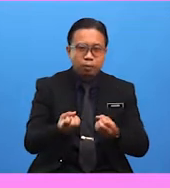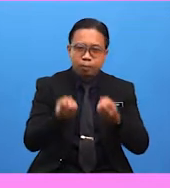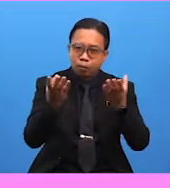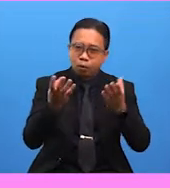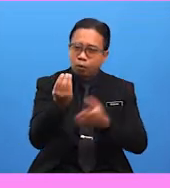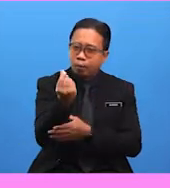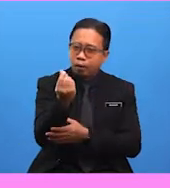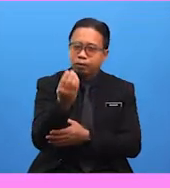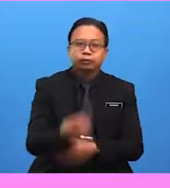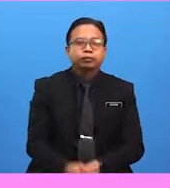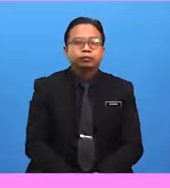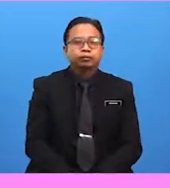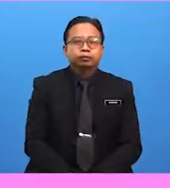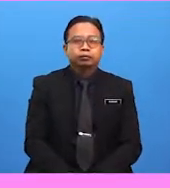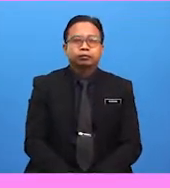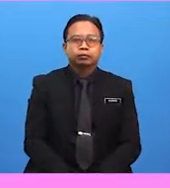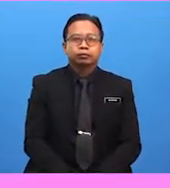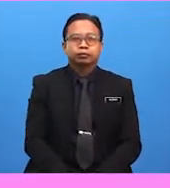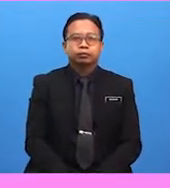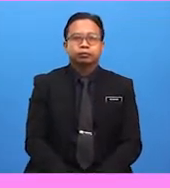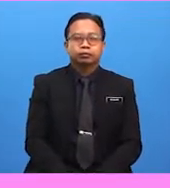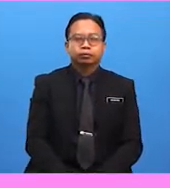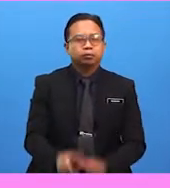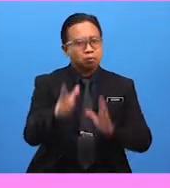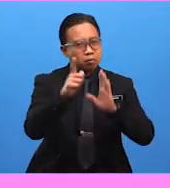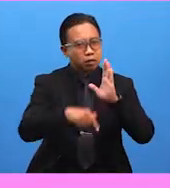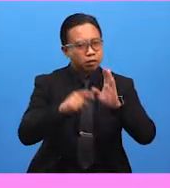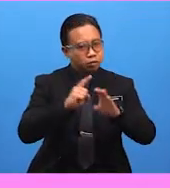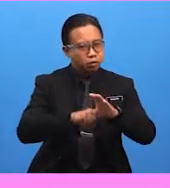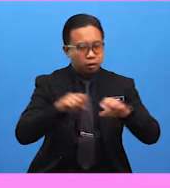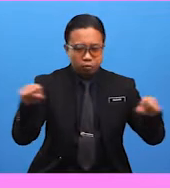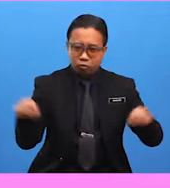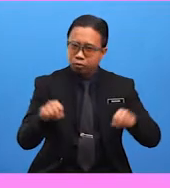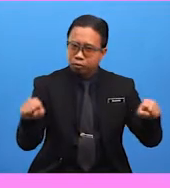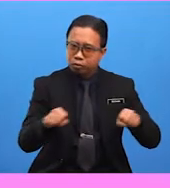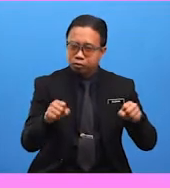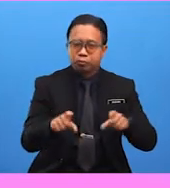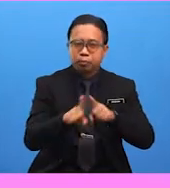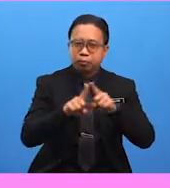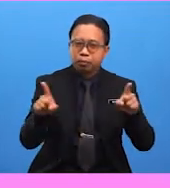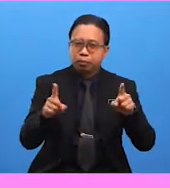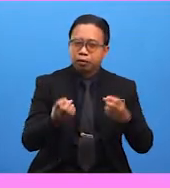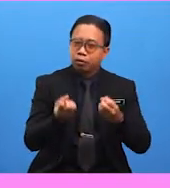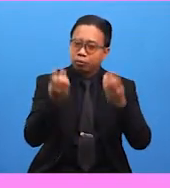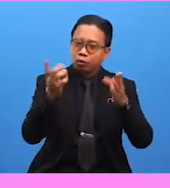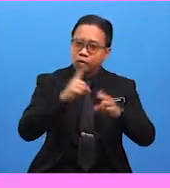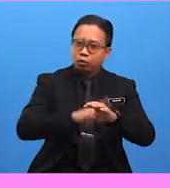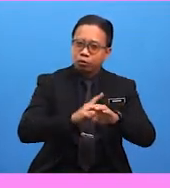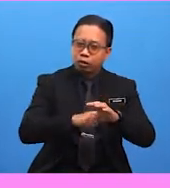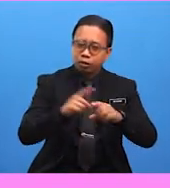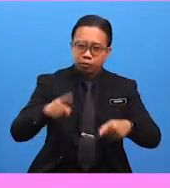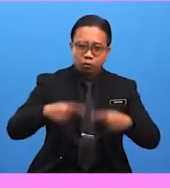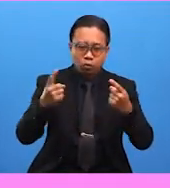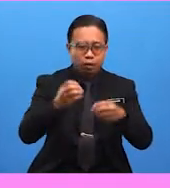money. They spend less time cooking, but more time